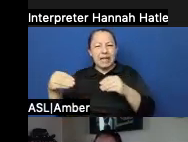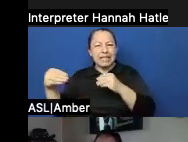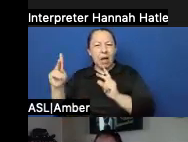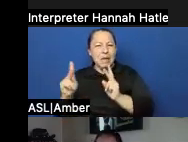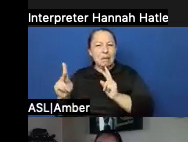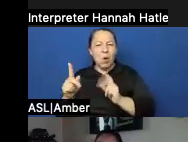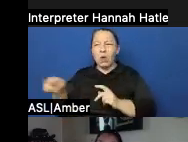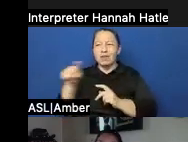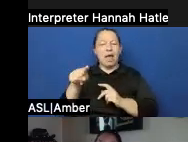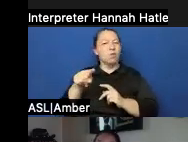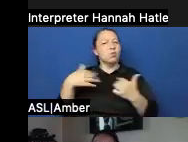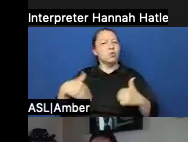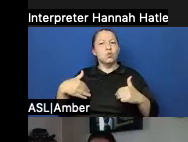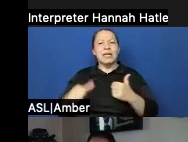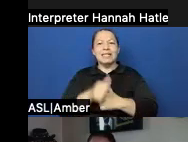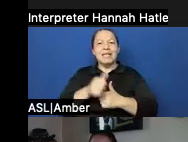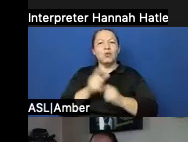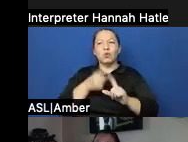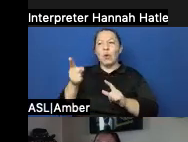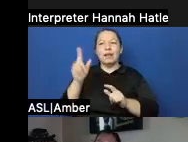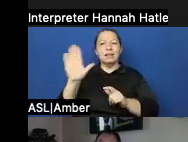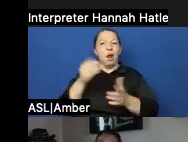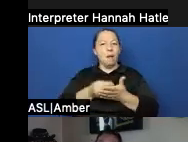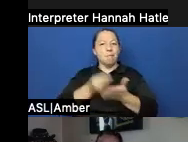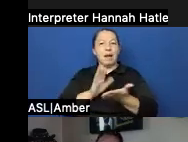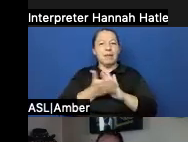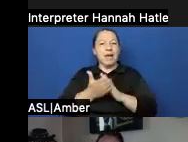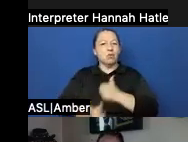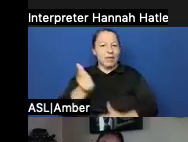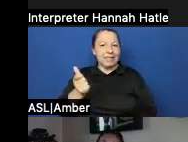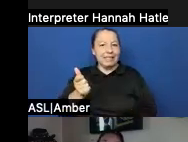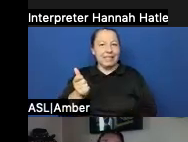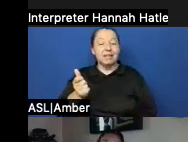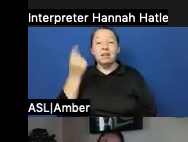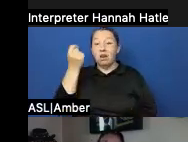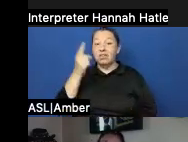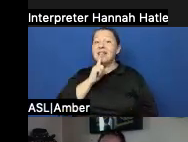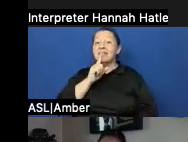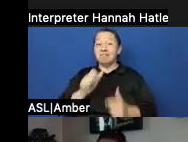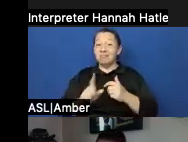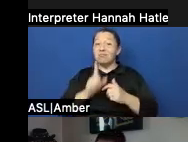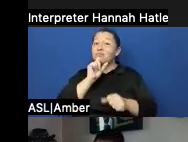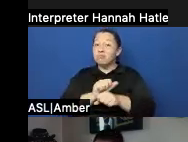again. The danger is very real for people getting out of the life.